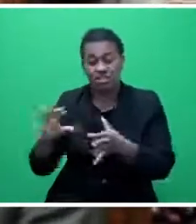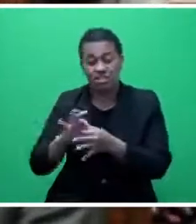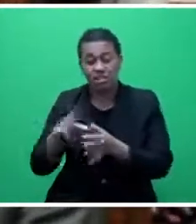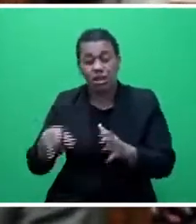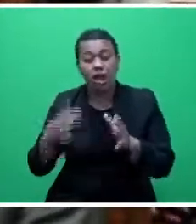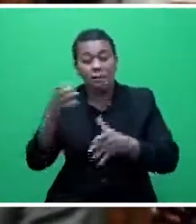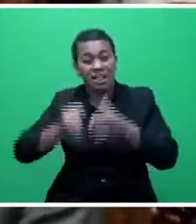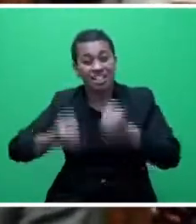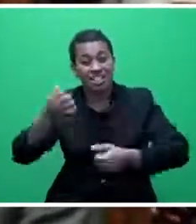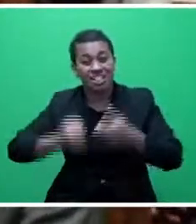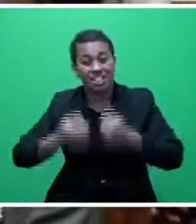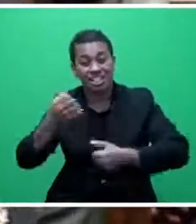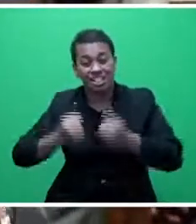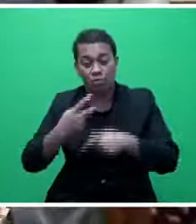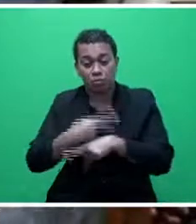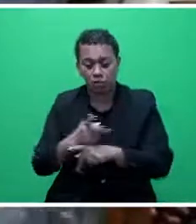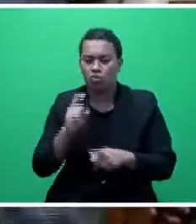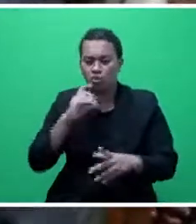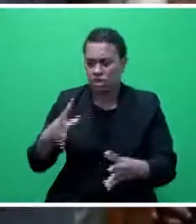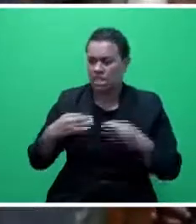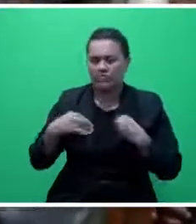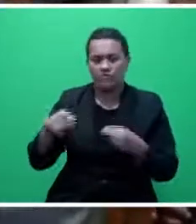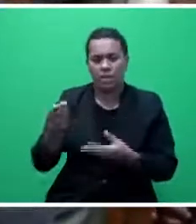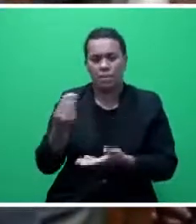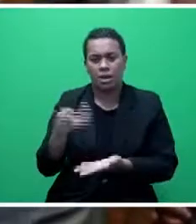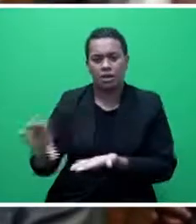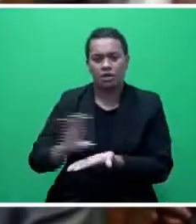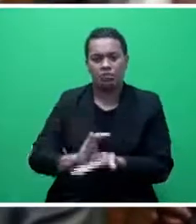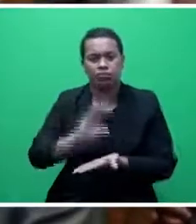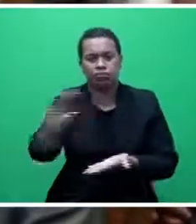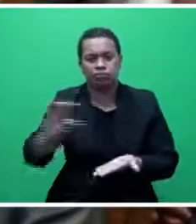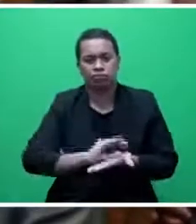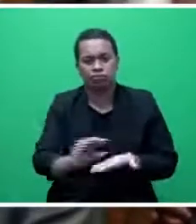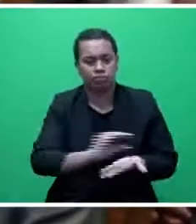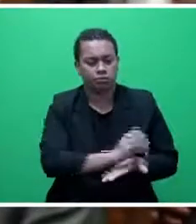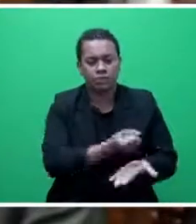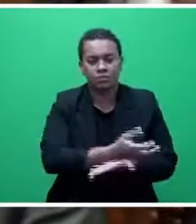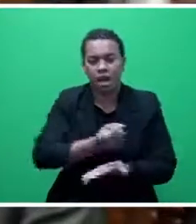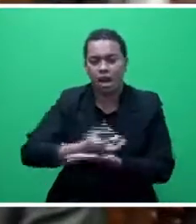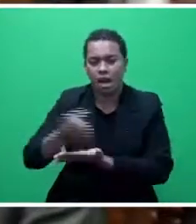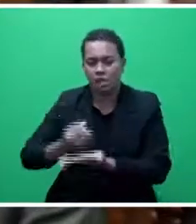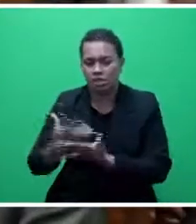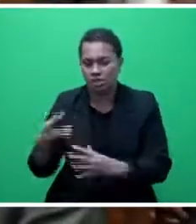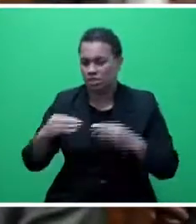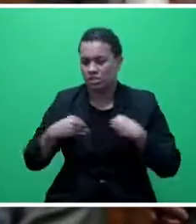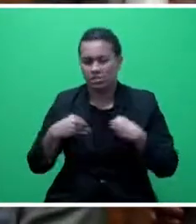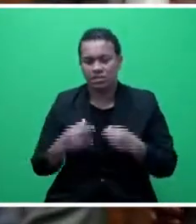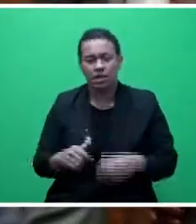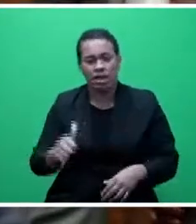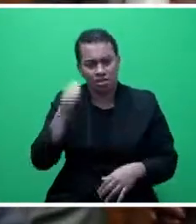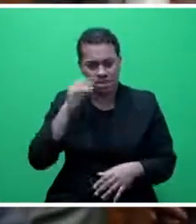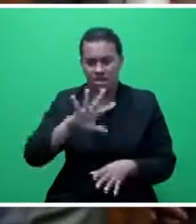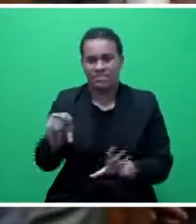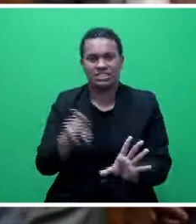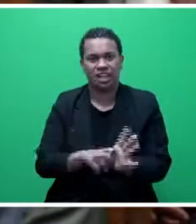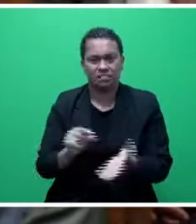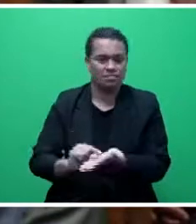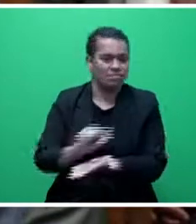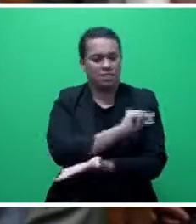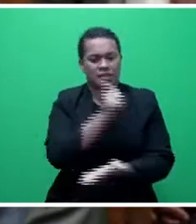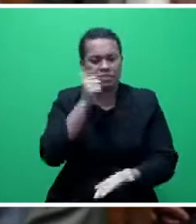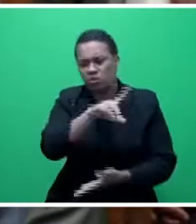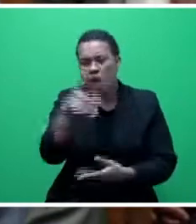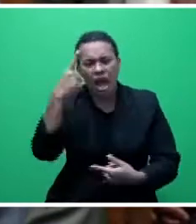They never used to get dividends every year. So this is the kind of concoction that they have in place, Mr. Speaker, sir, regarding this. Mr. Speaker,